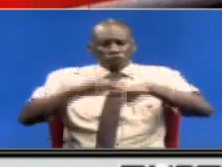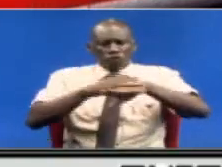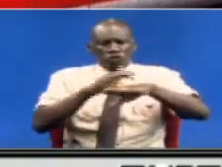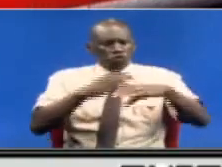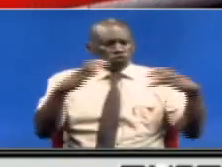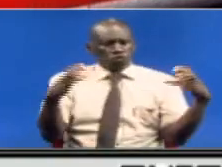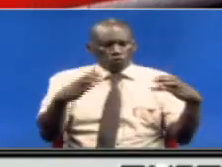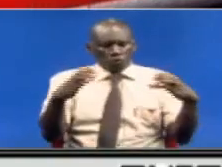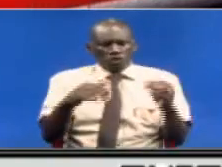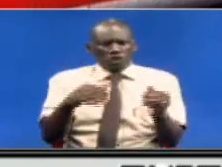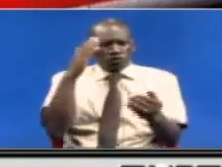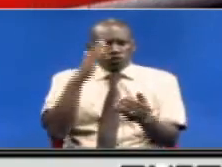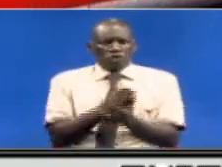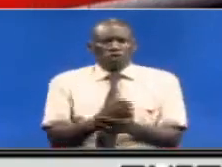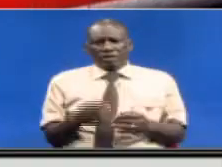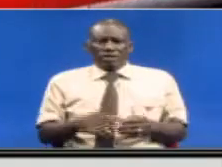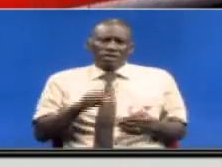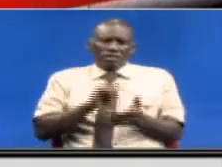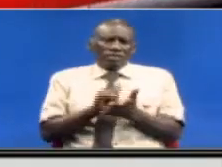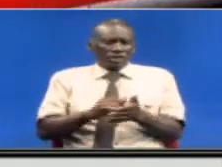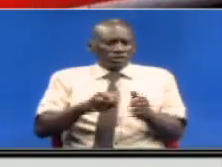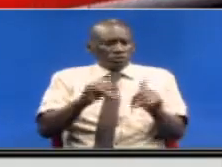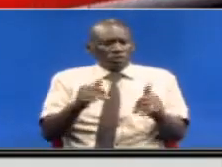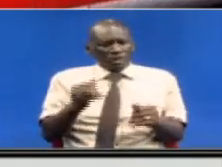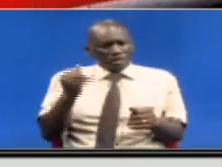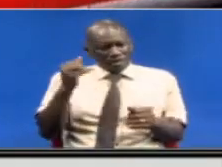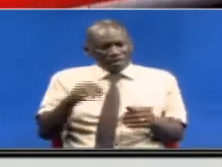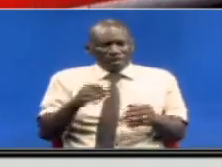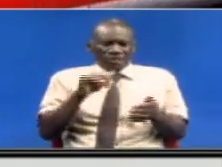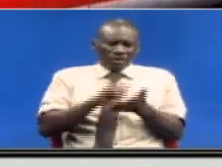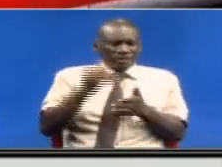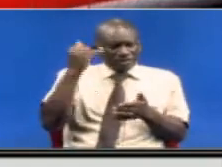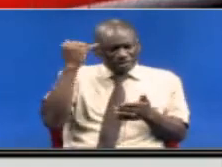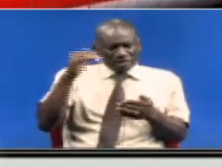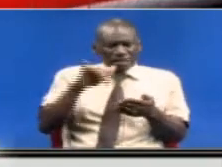community in Pigeon. Well, that's a popular notion, is that